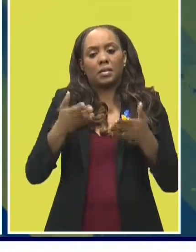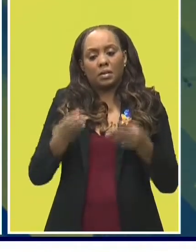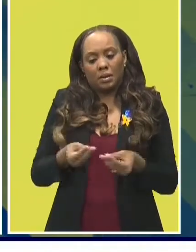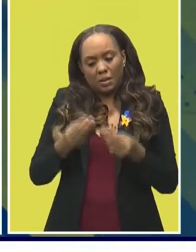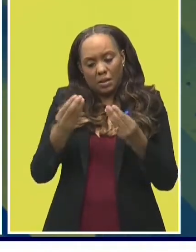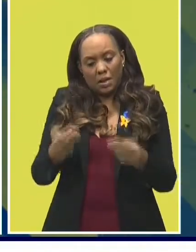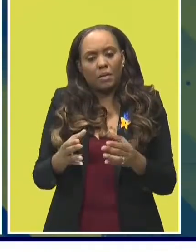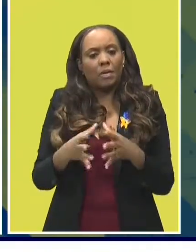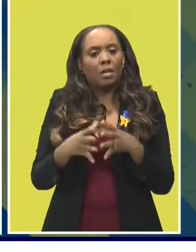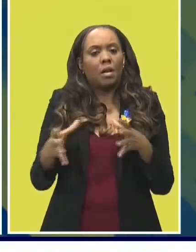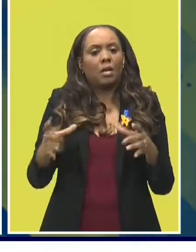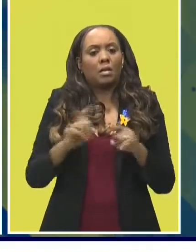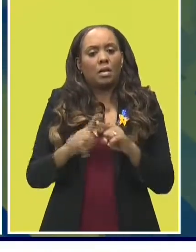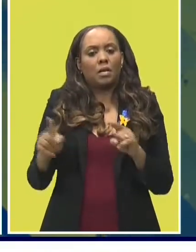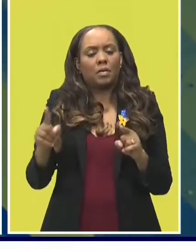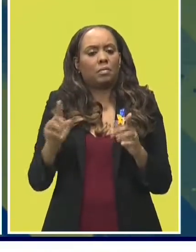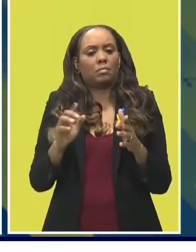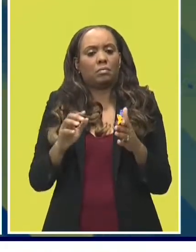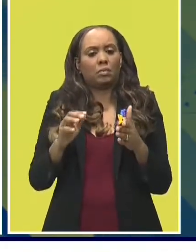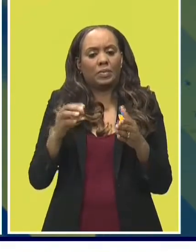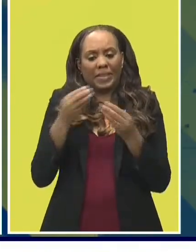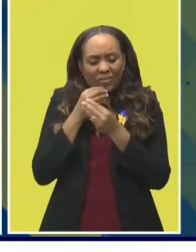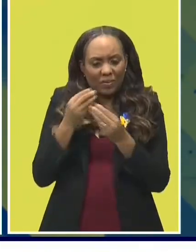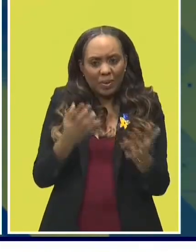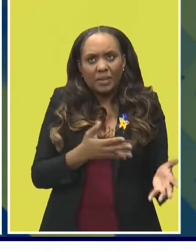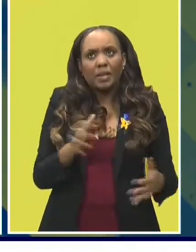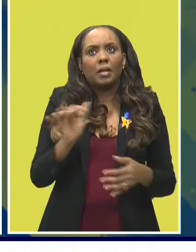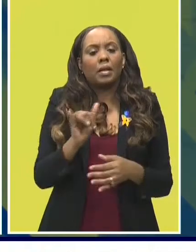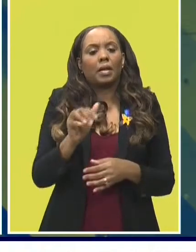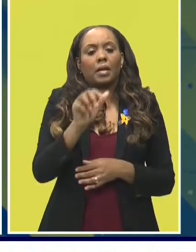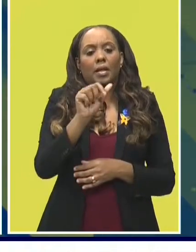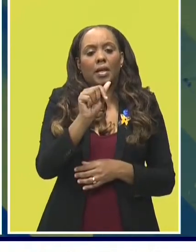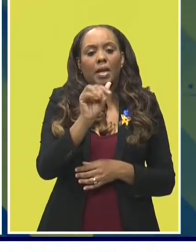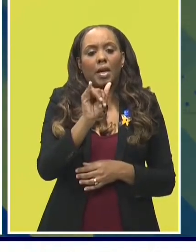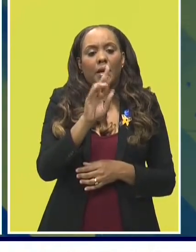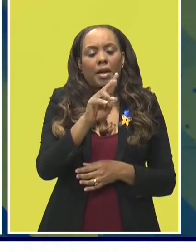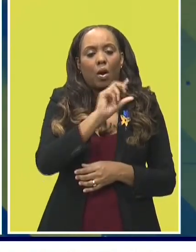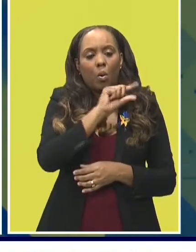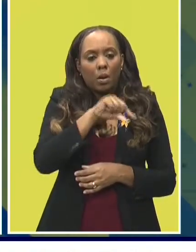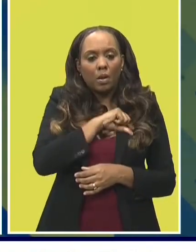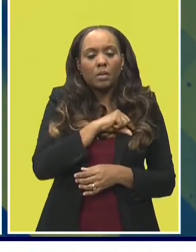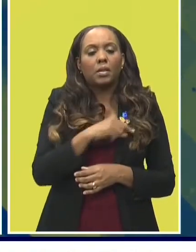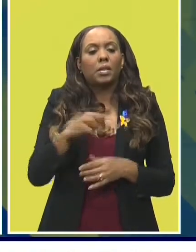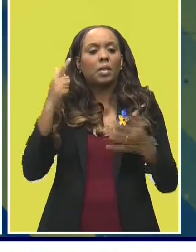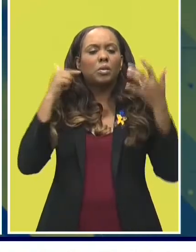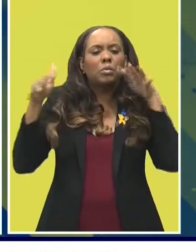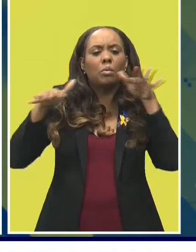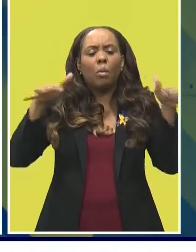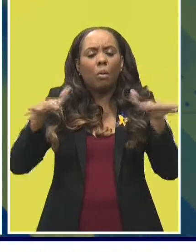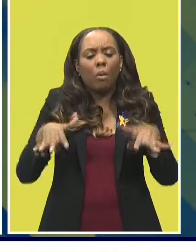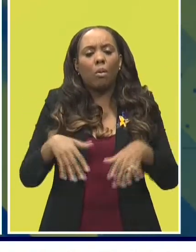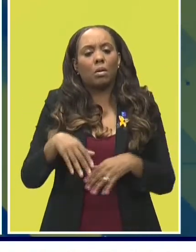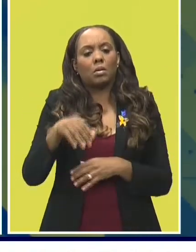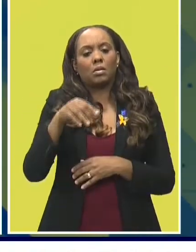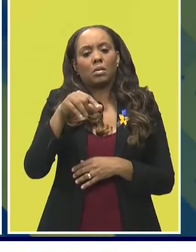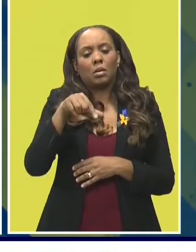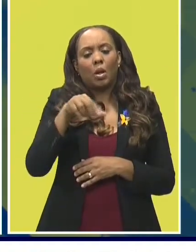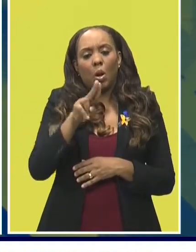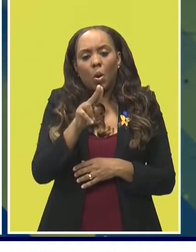developers have completed. So air quality, noise quality, geotechnical,